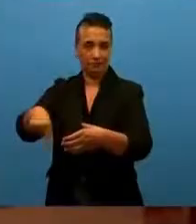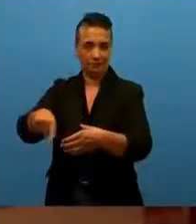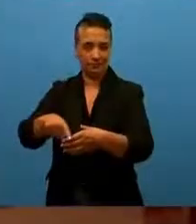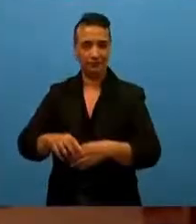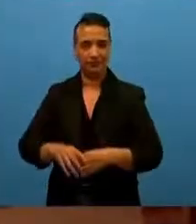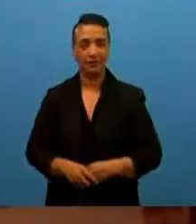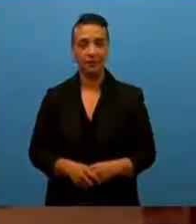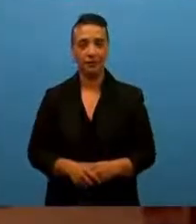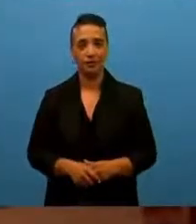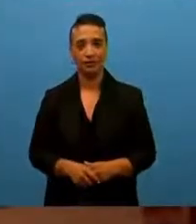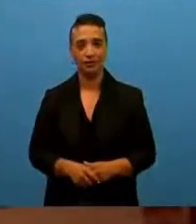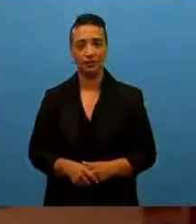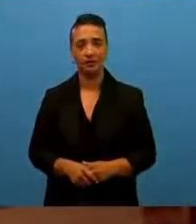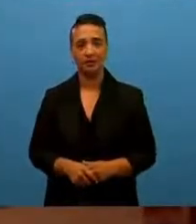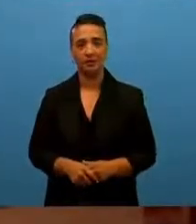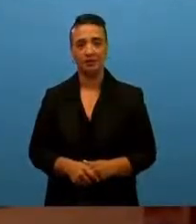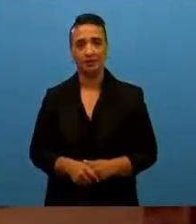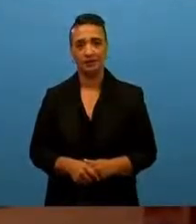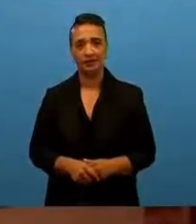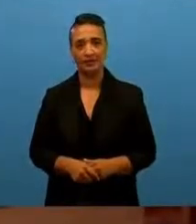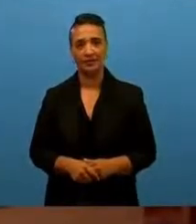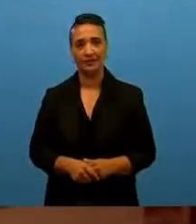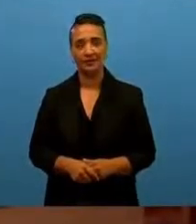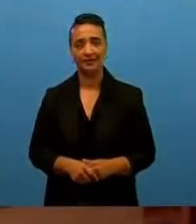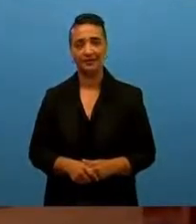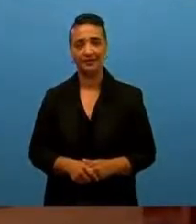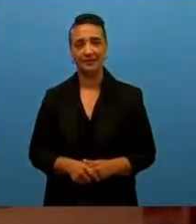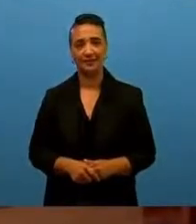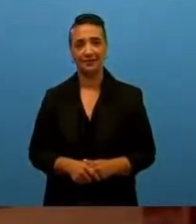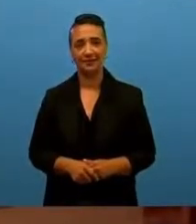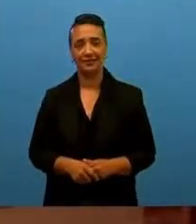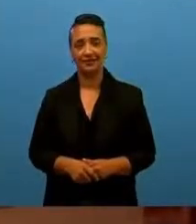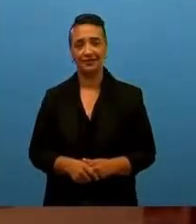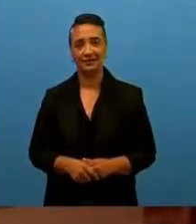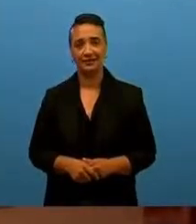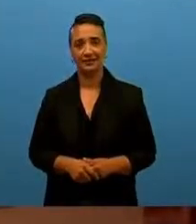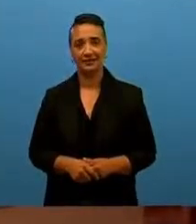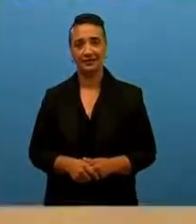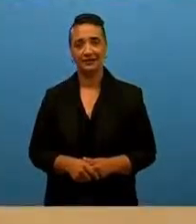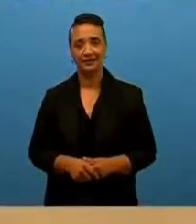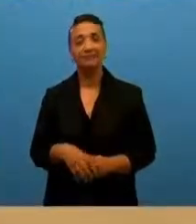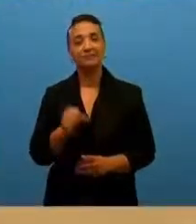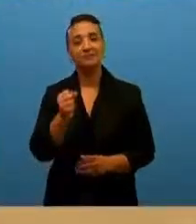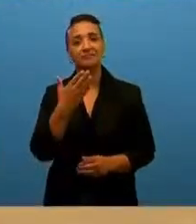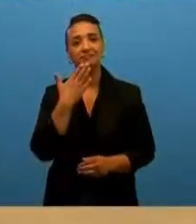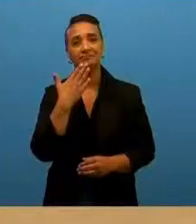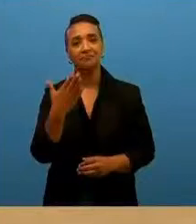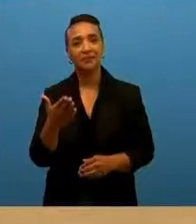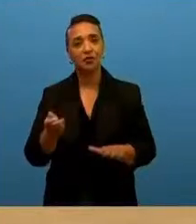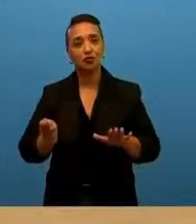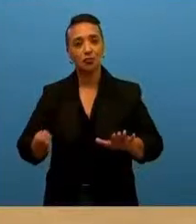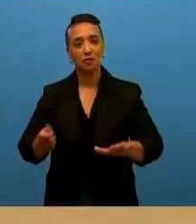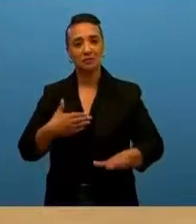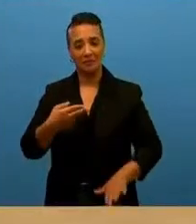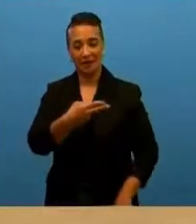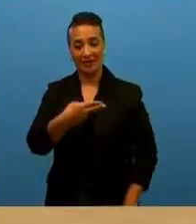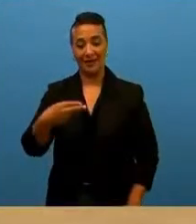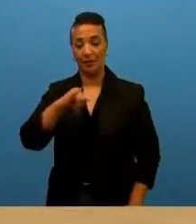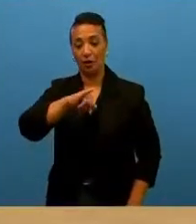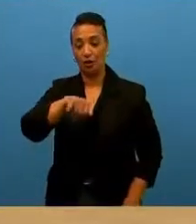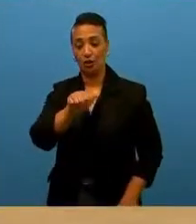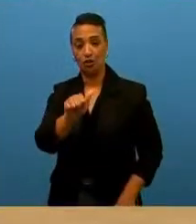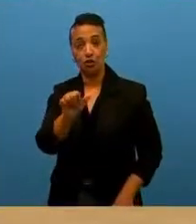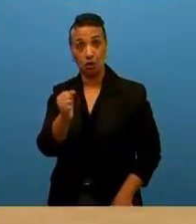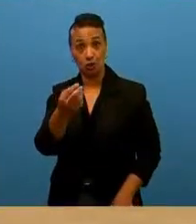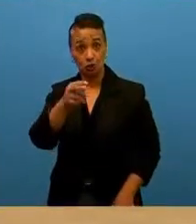La présidente, merci de... Thank you very much, President. Thank you for giving me the floor. My name is Jason Paul, and I'm